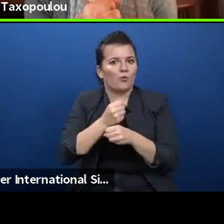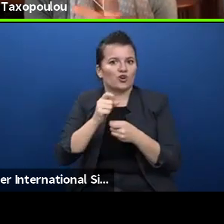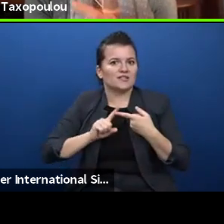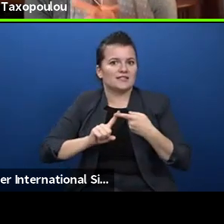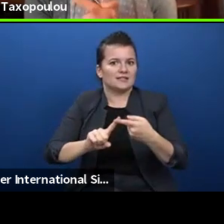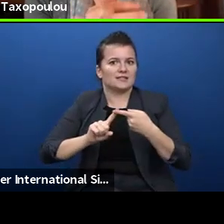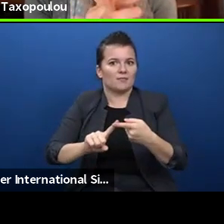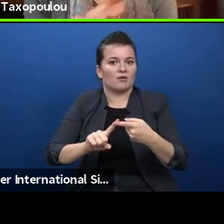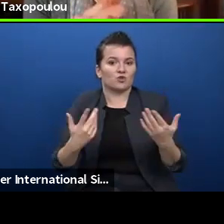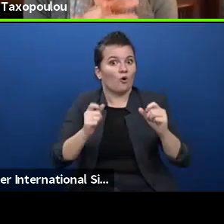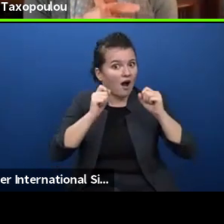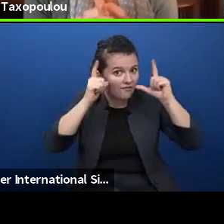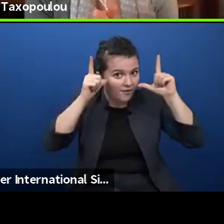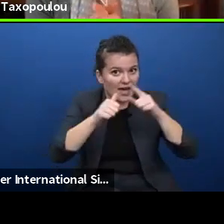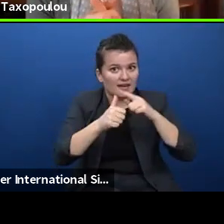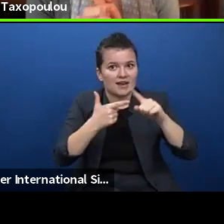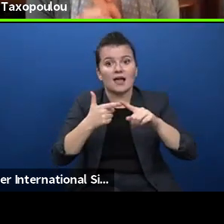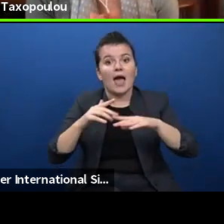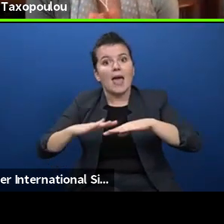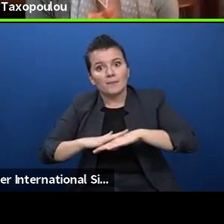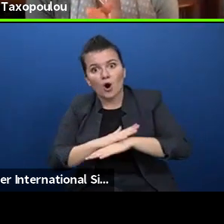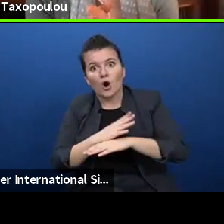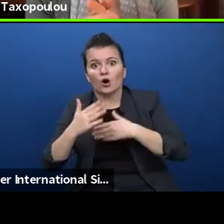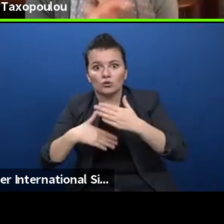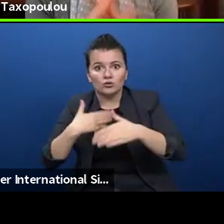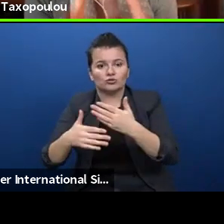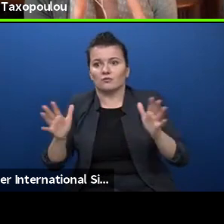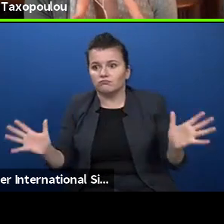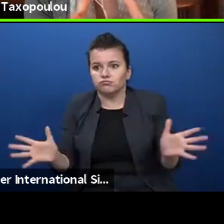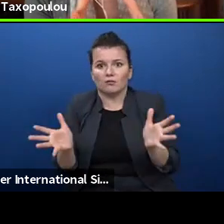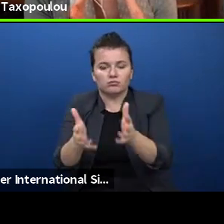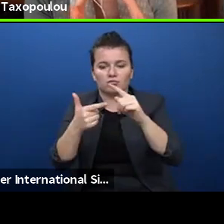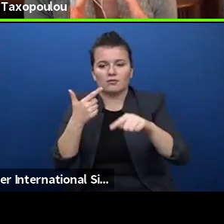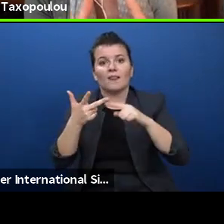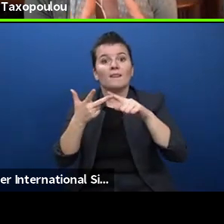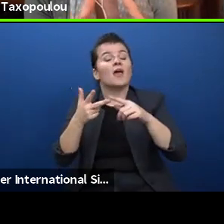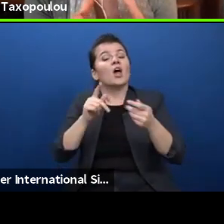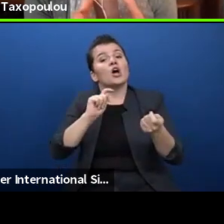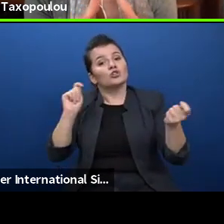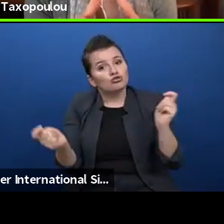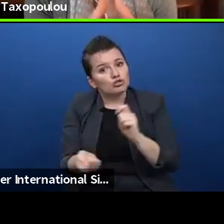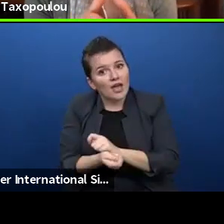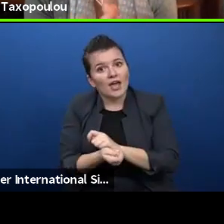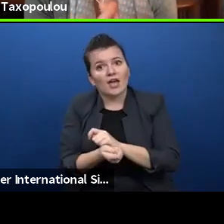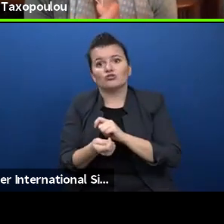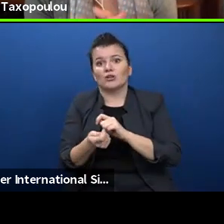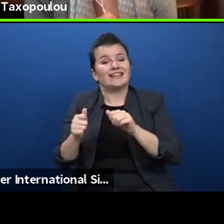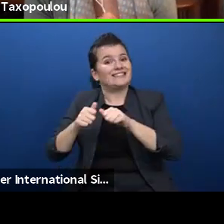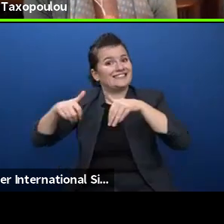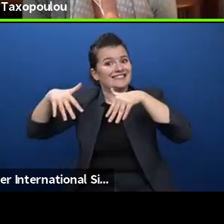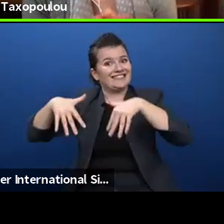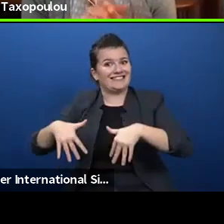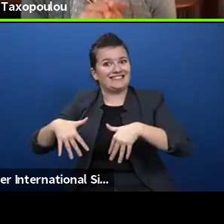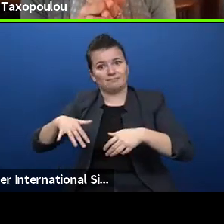mobilize emotions, and we need to change, to break through this, the system and the current